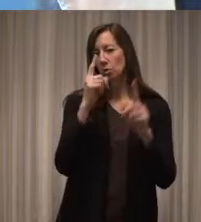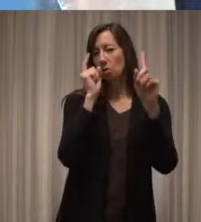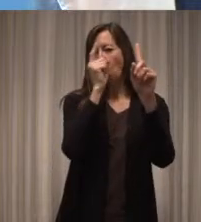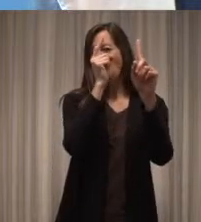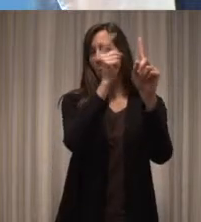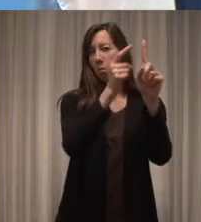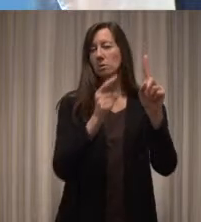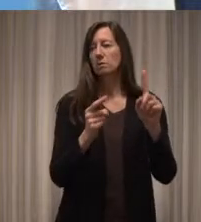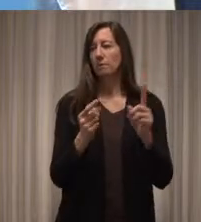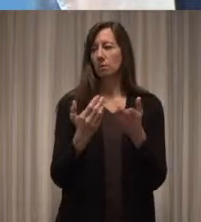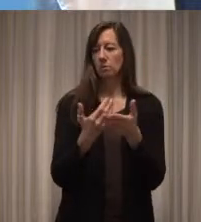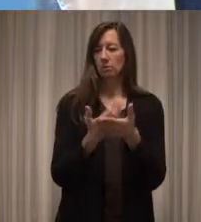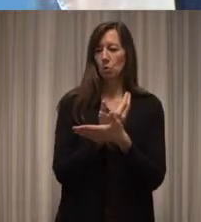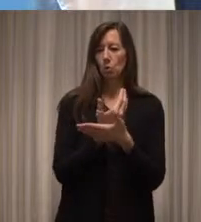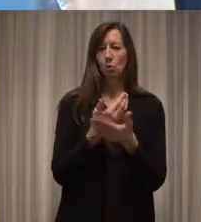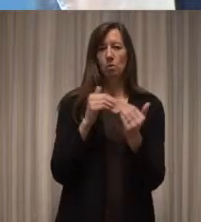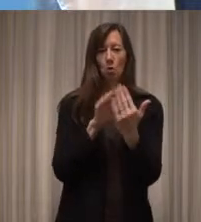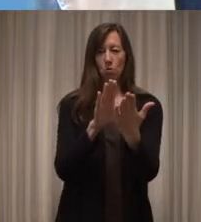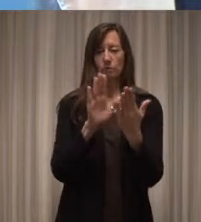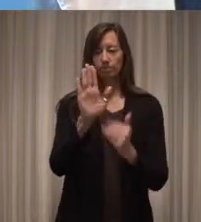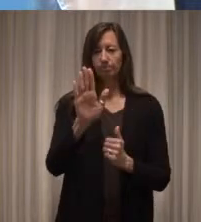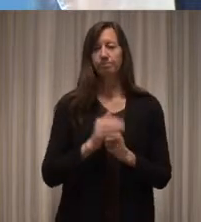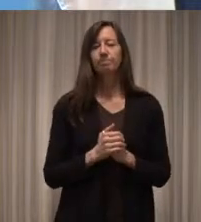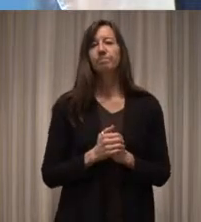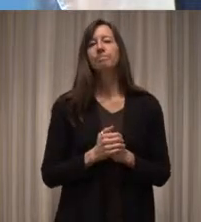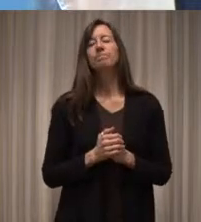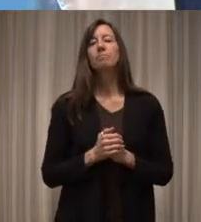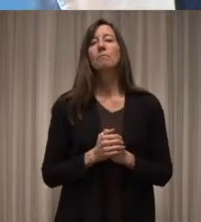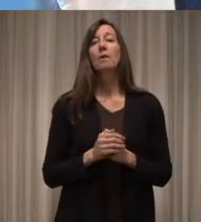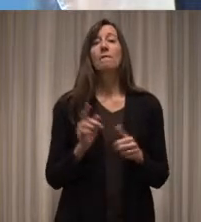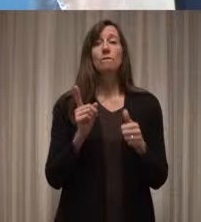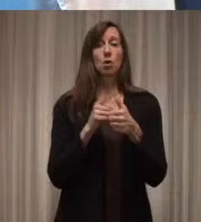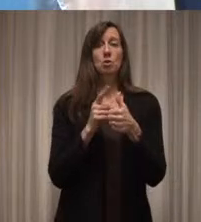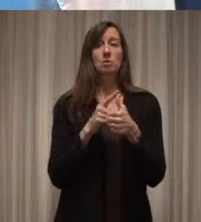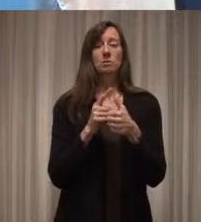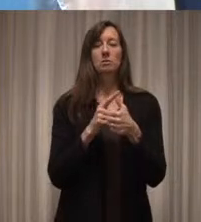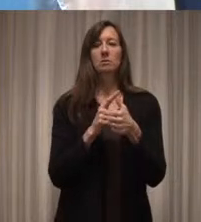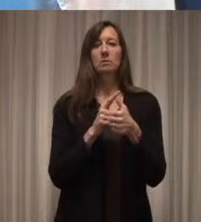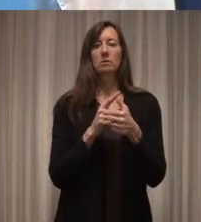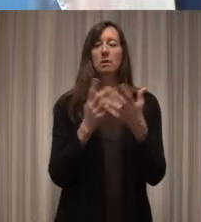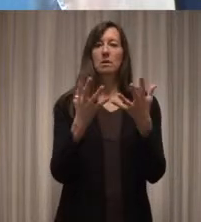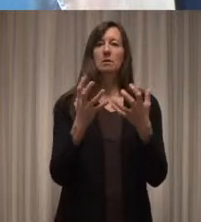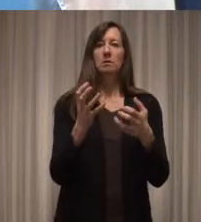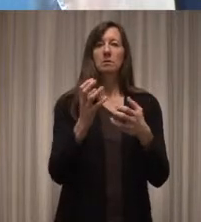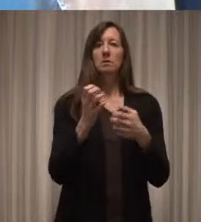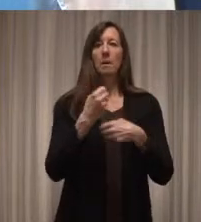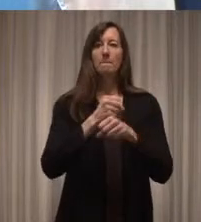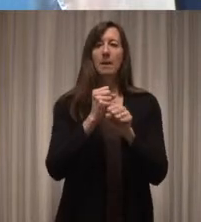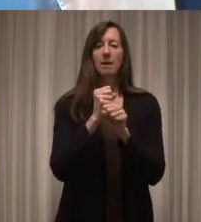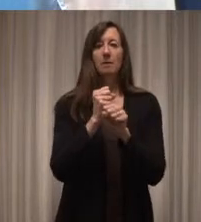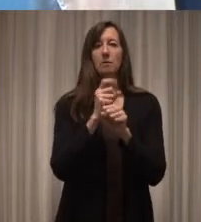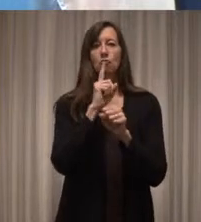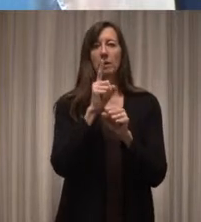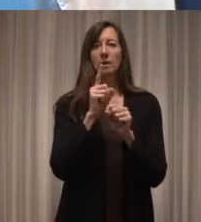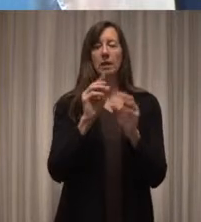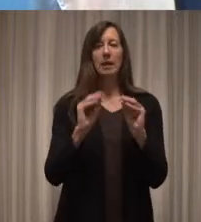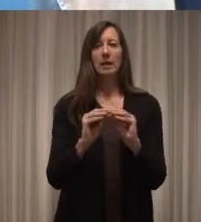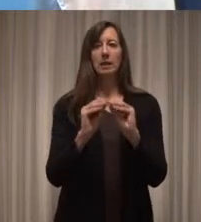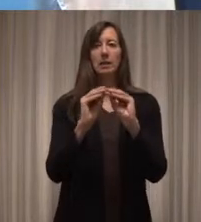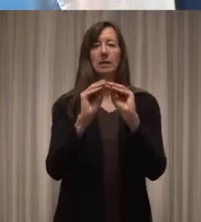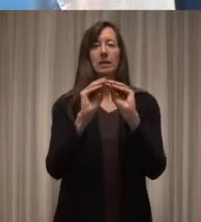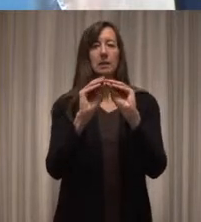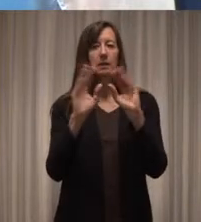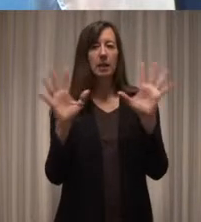approach. Number 1, make a clear create a clear line, if you will, and a